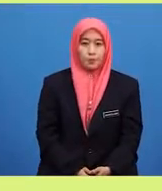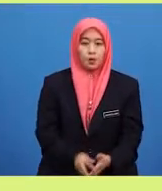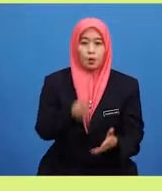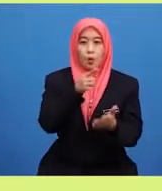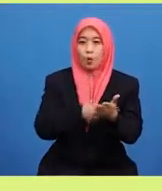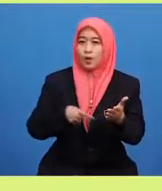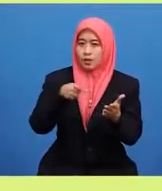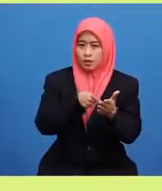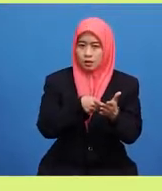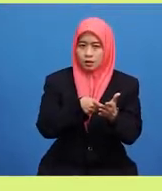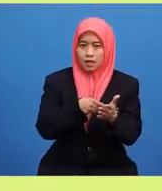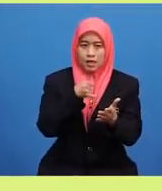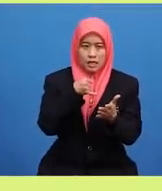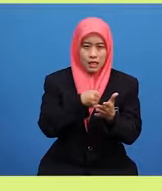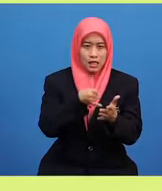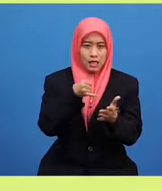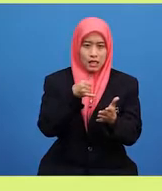What's this?